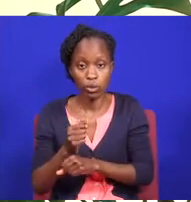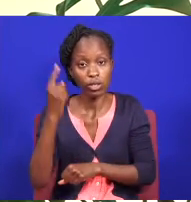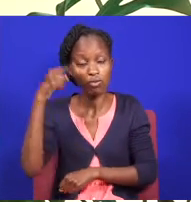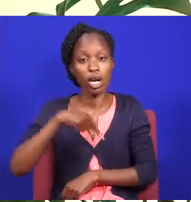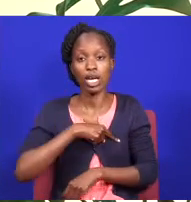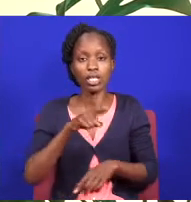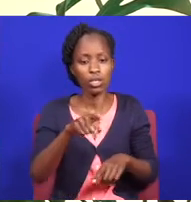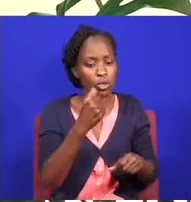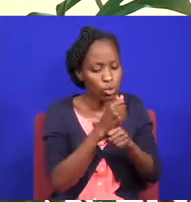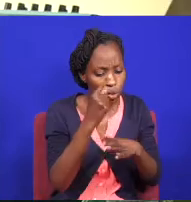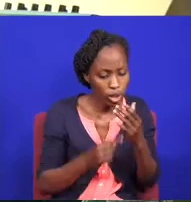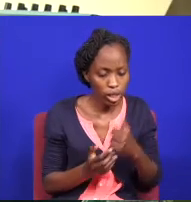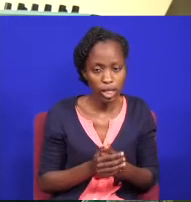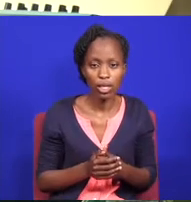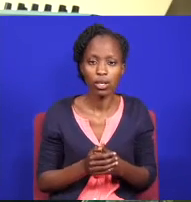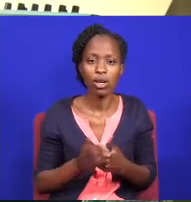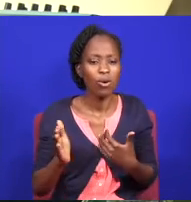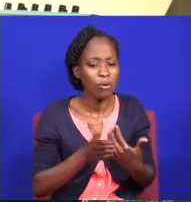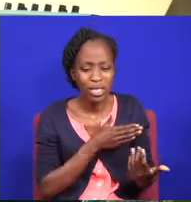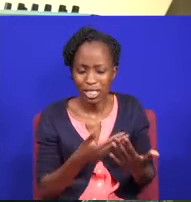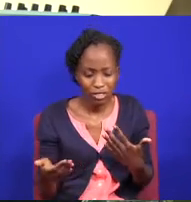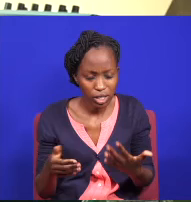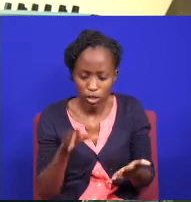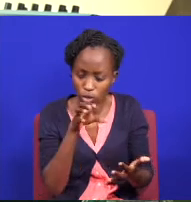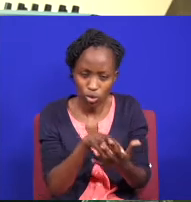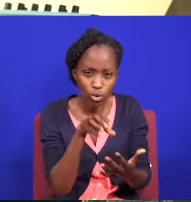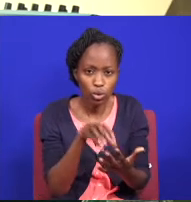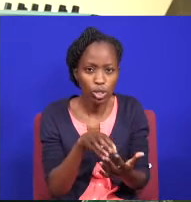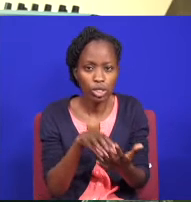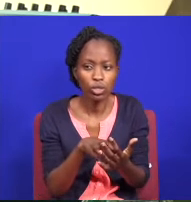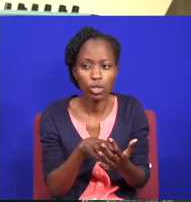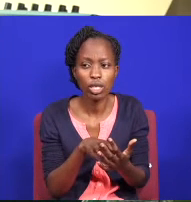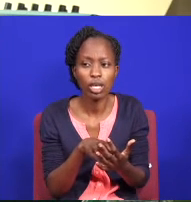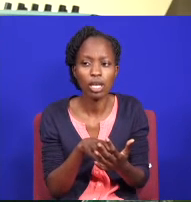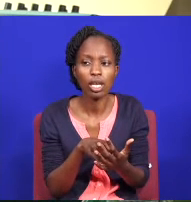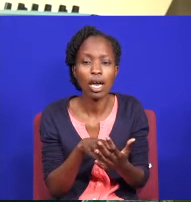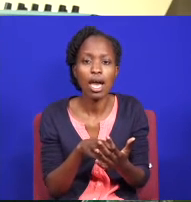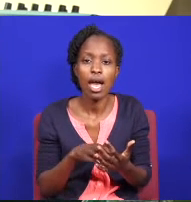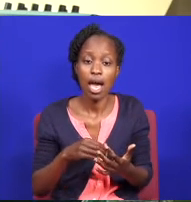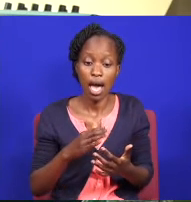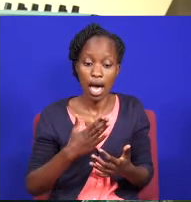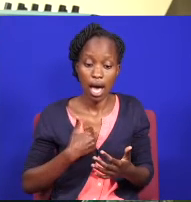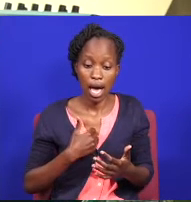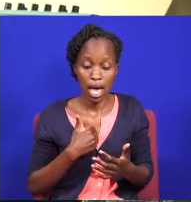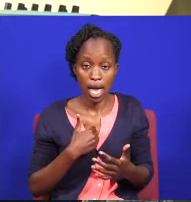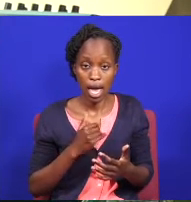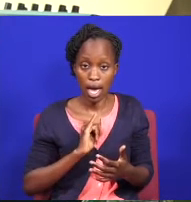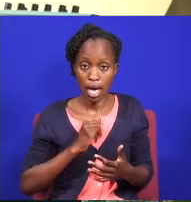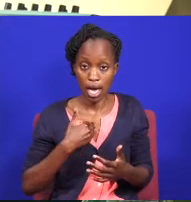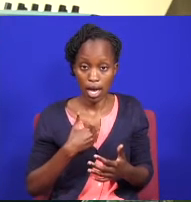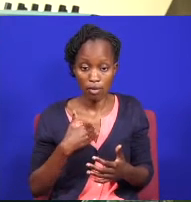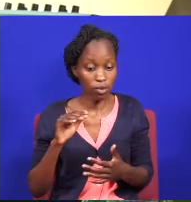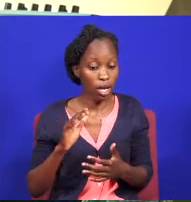going to do? No matter how it looks or no matter how it seems, mm-hmm, I am going to obey God